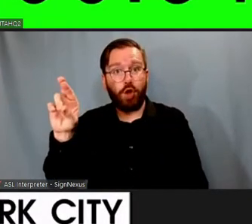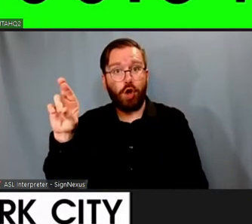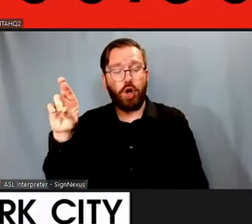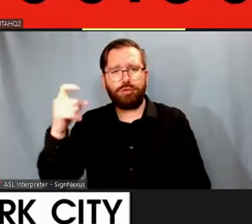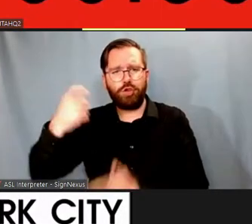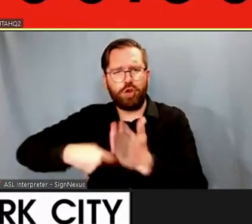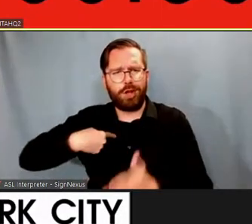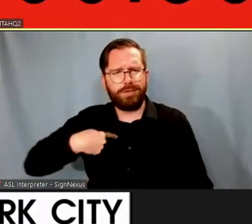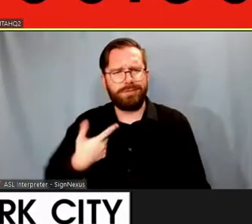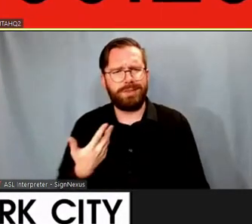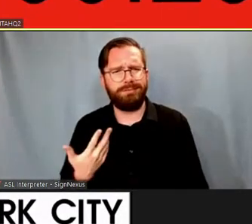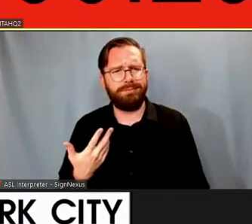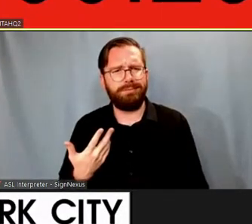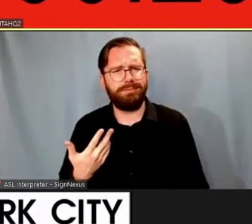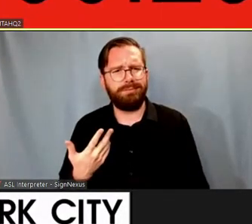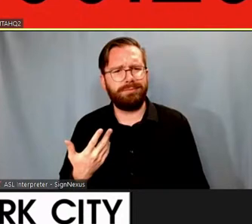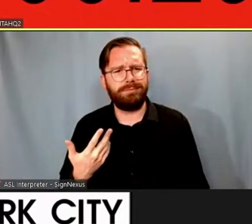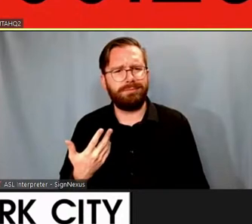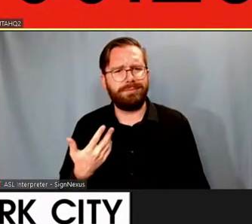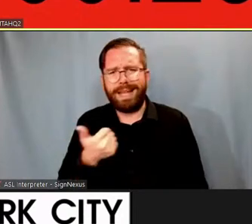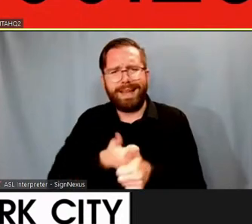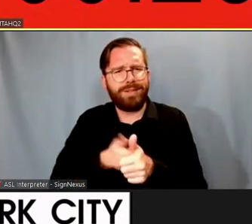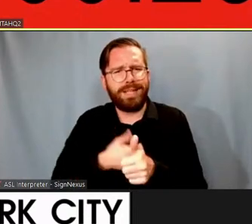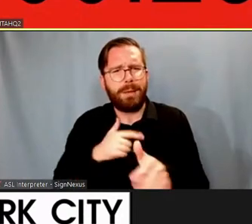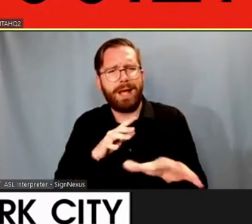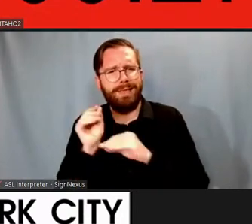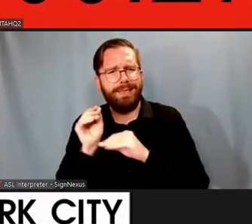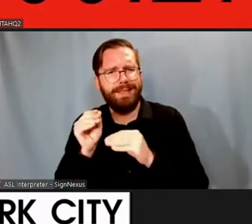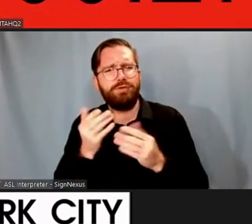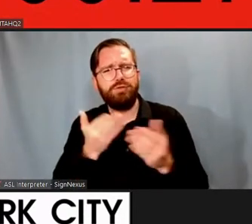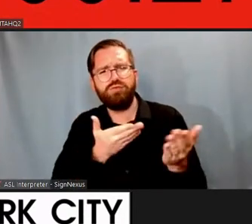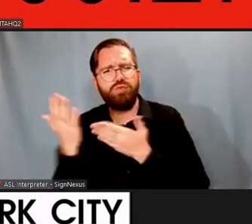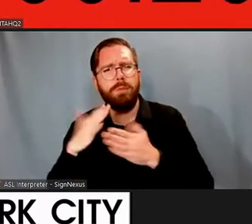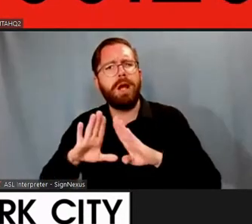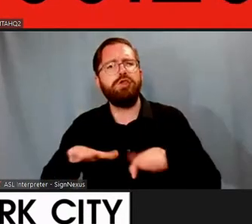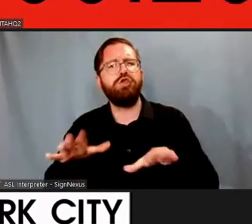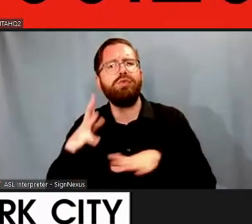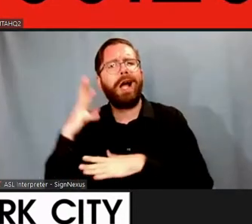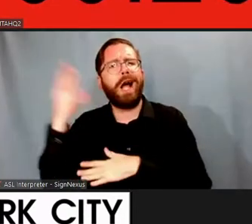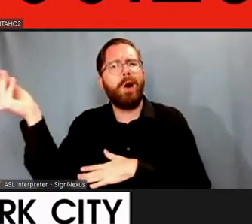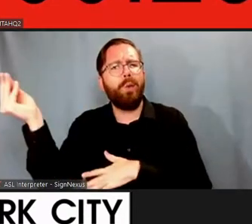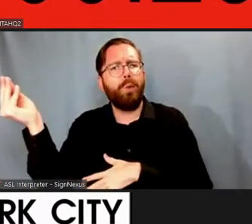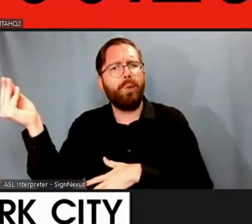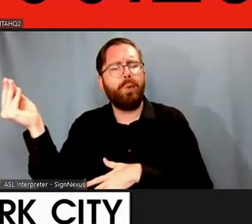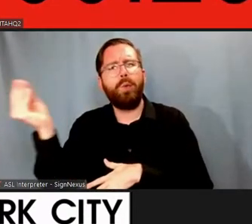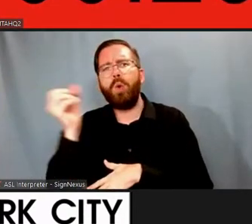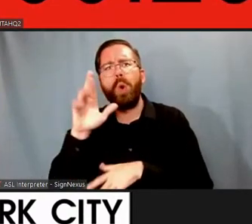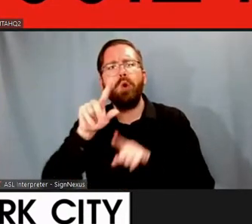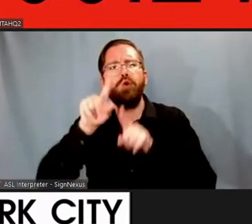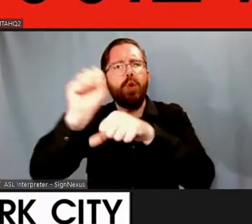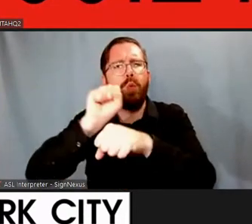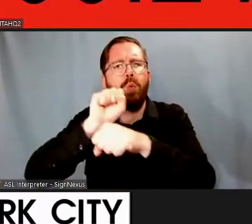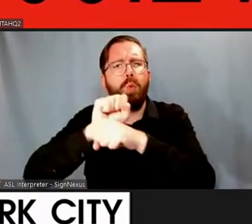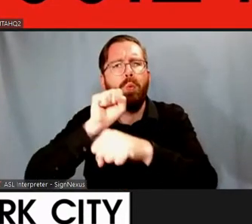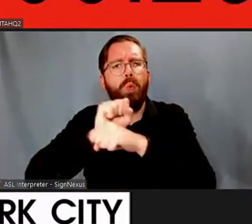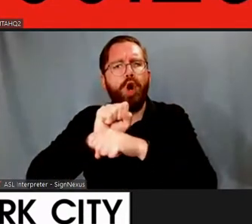i leave to take the kids out of the district or to go to my office